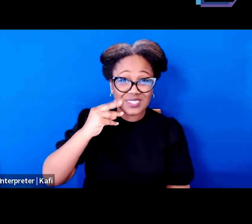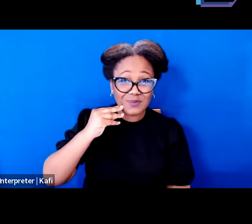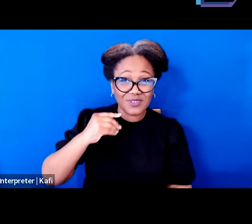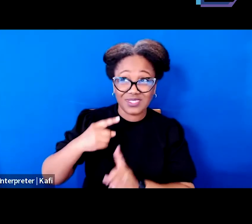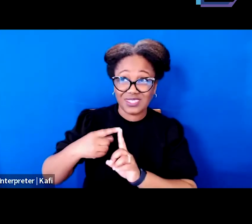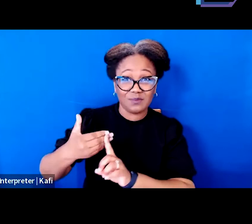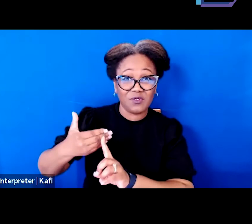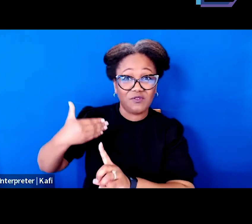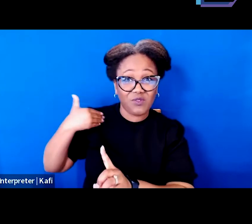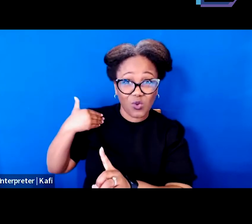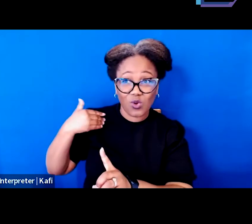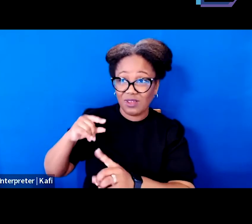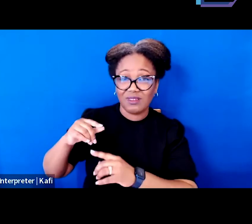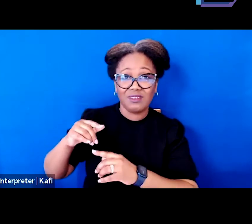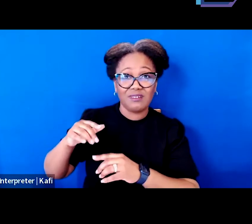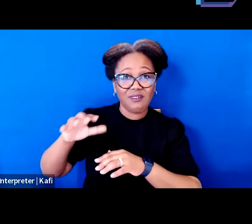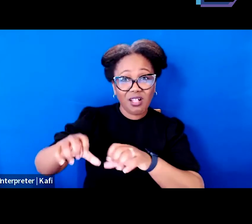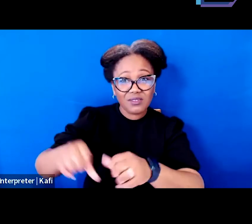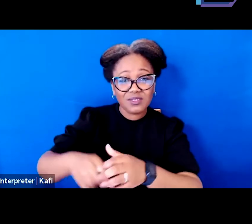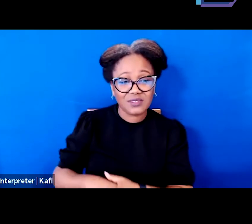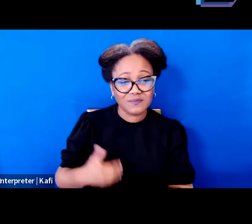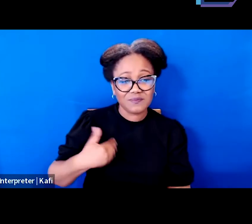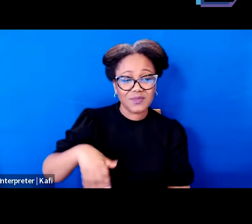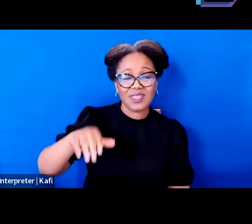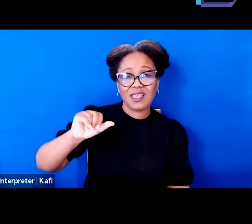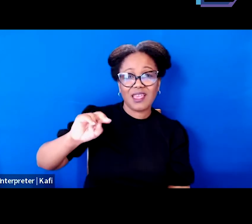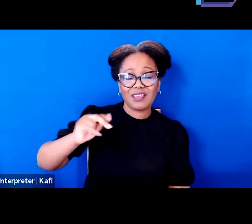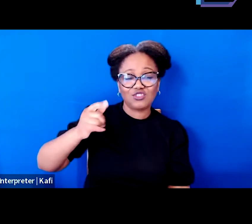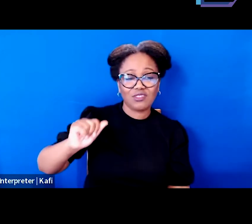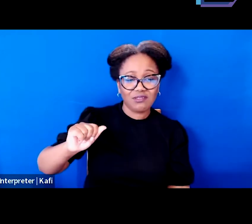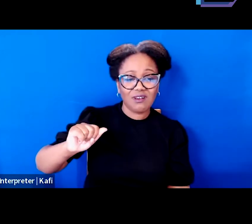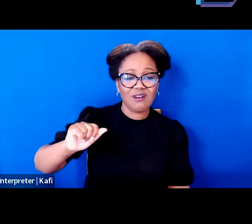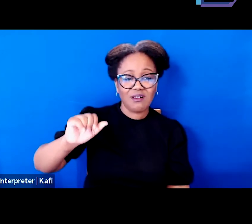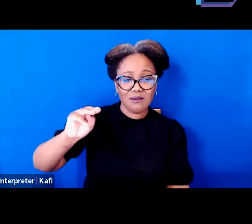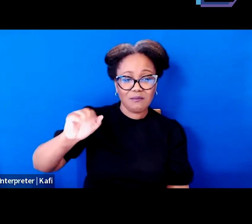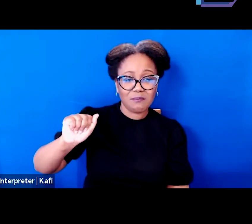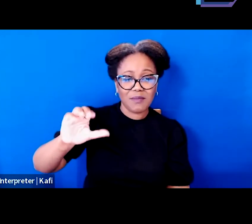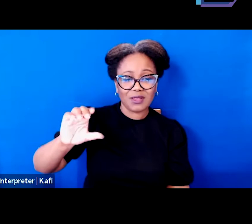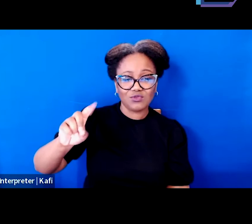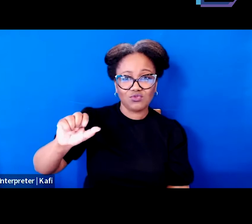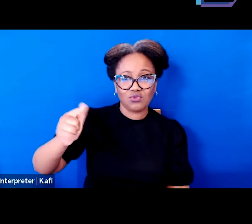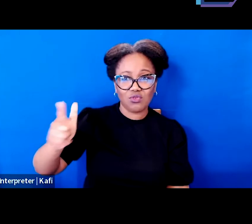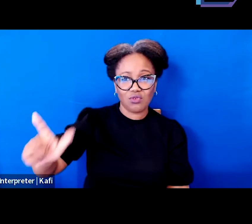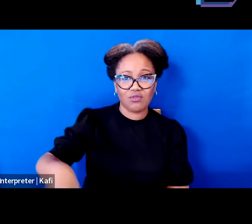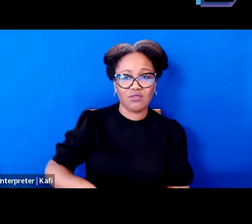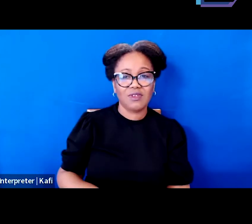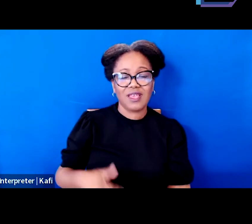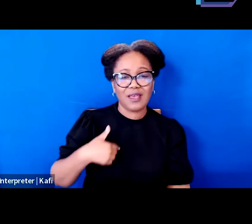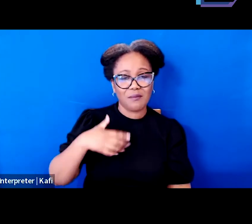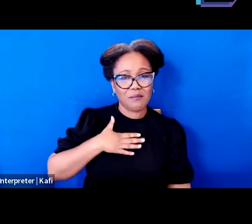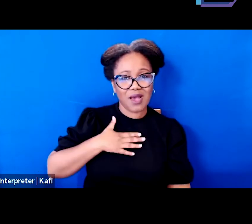Thank you so much for the opportunity to join today. It means a lot to be here with you all. It's a true honor,